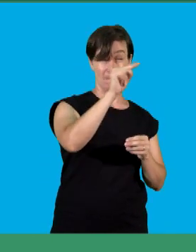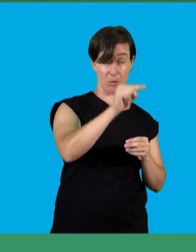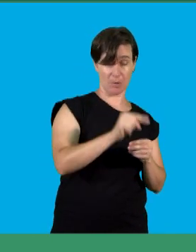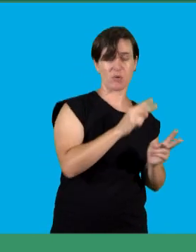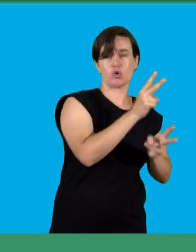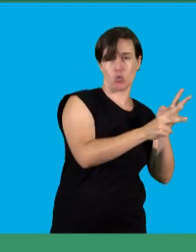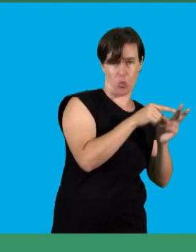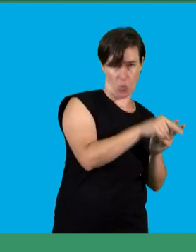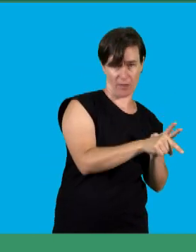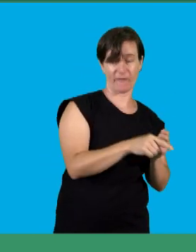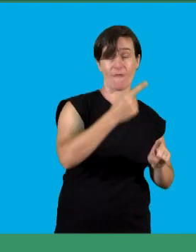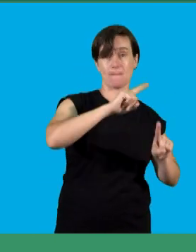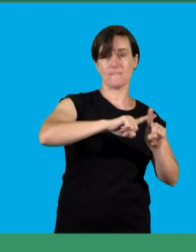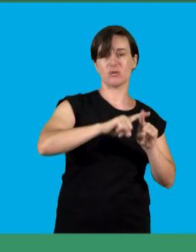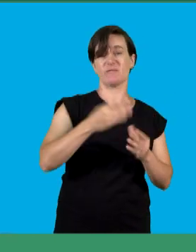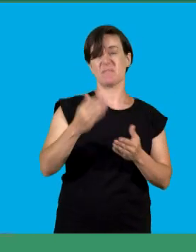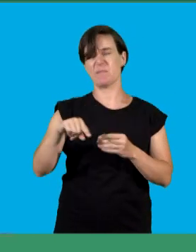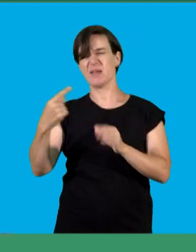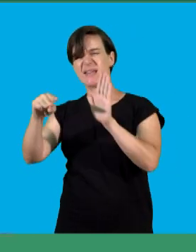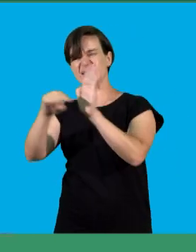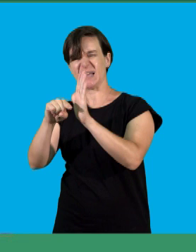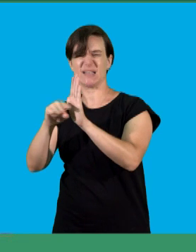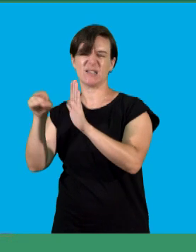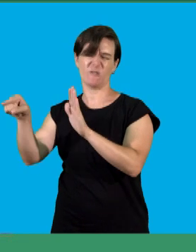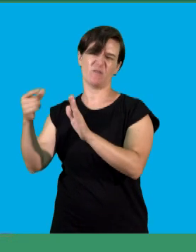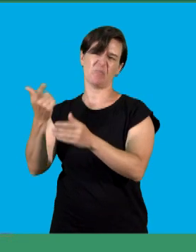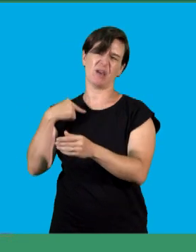then yet we've got how much? We've got 6 on the